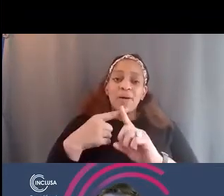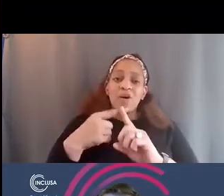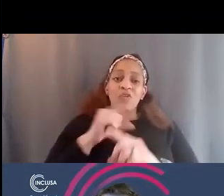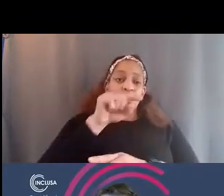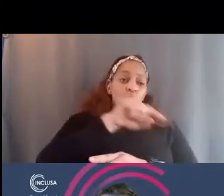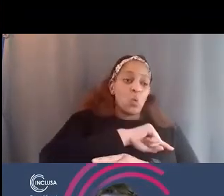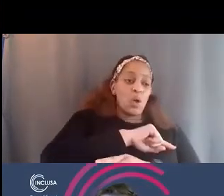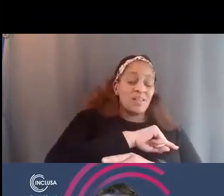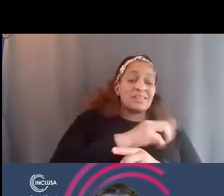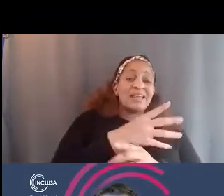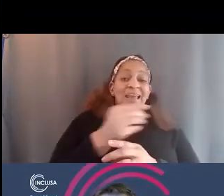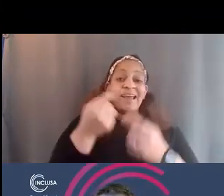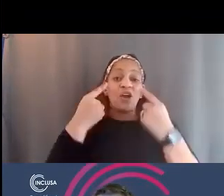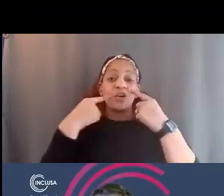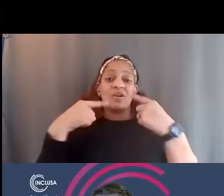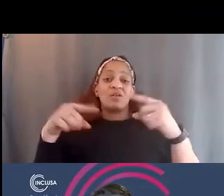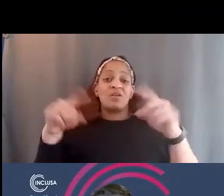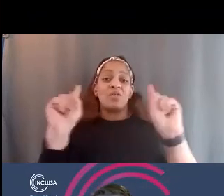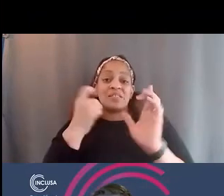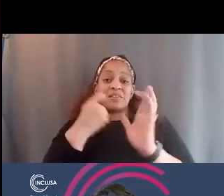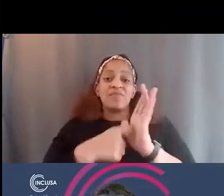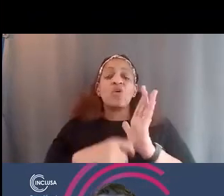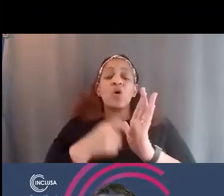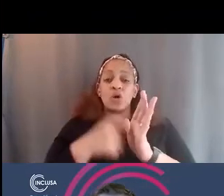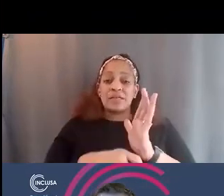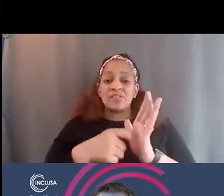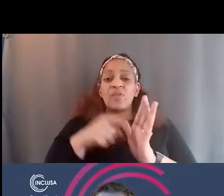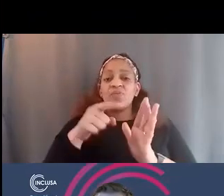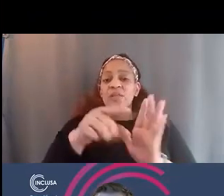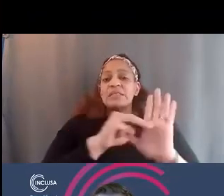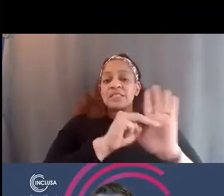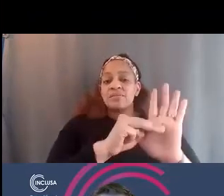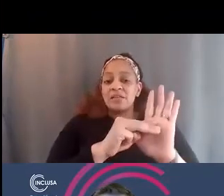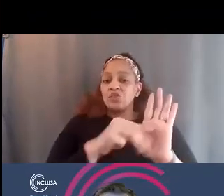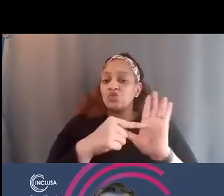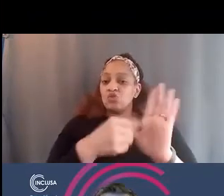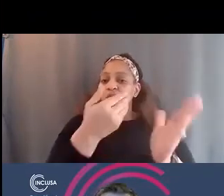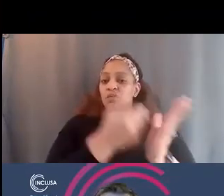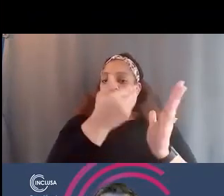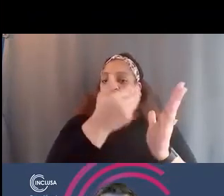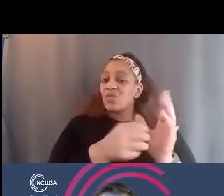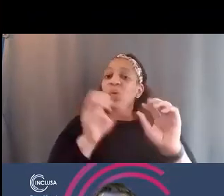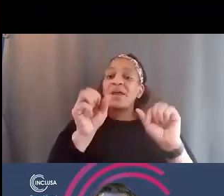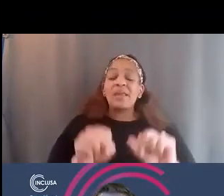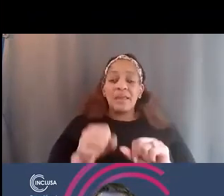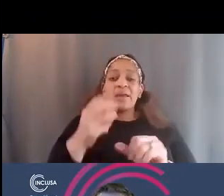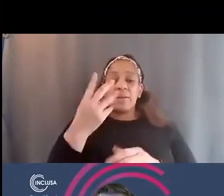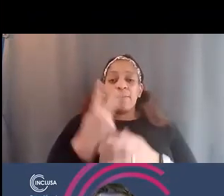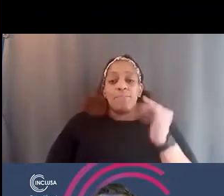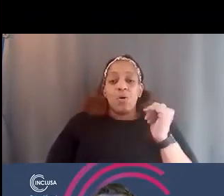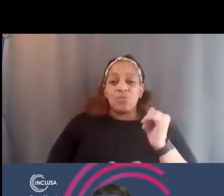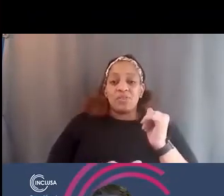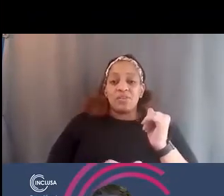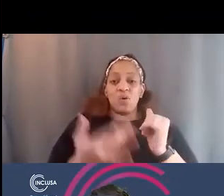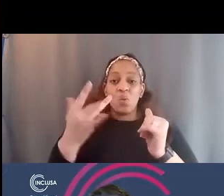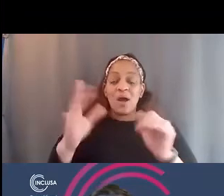cost effectiveness. And this model is showing that we're able to do both, be cost effective and deliver really high quality